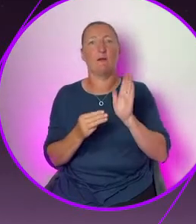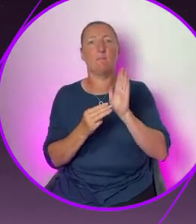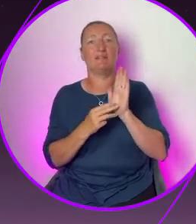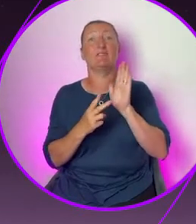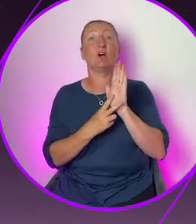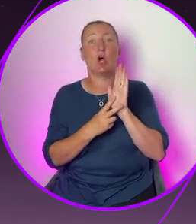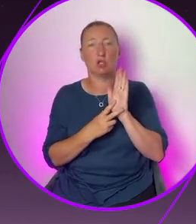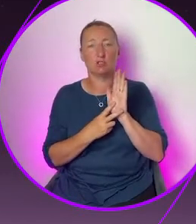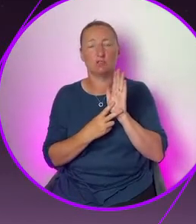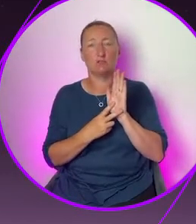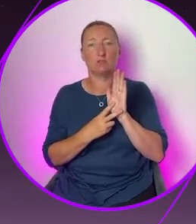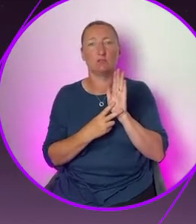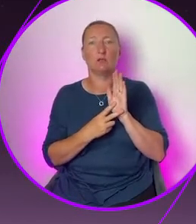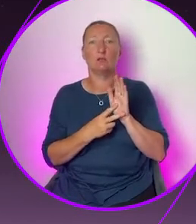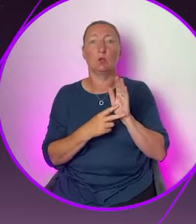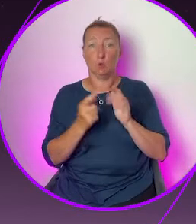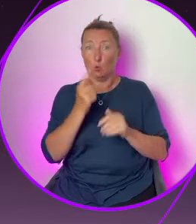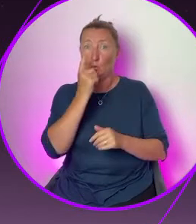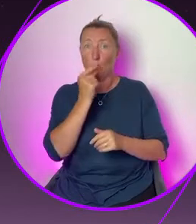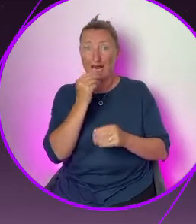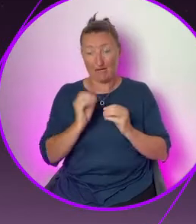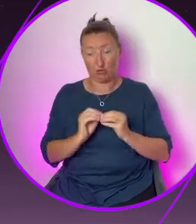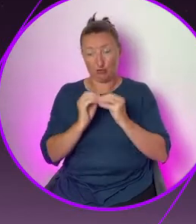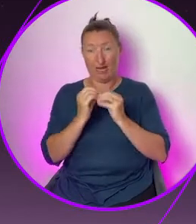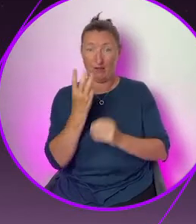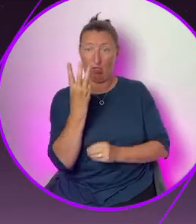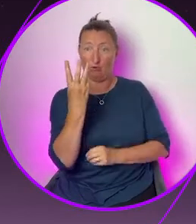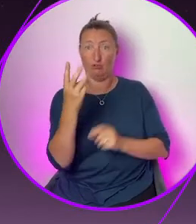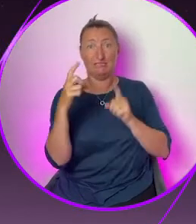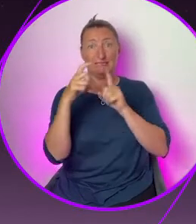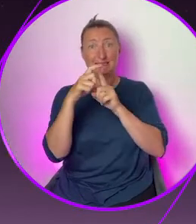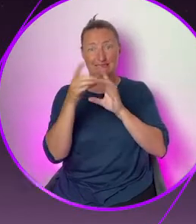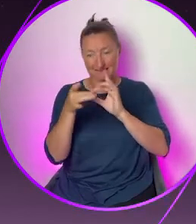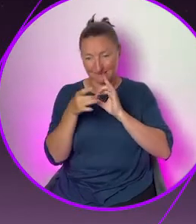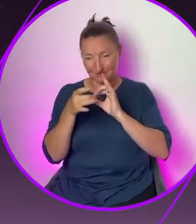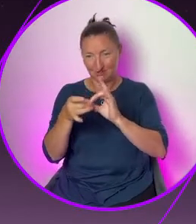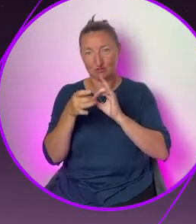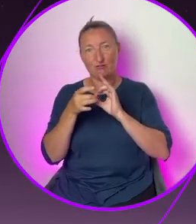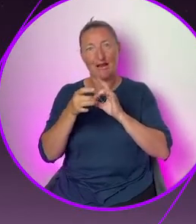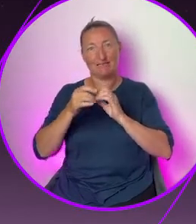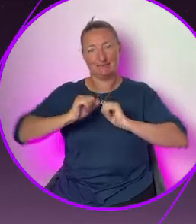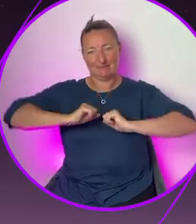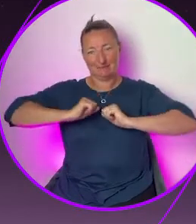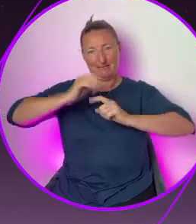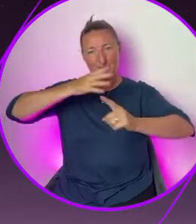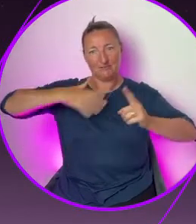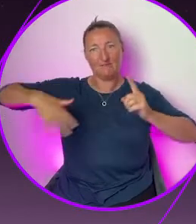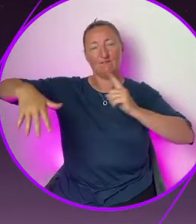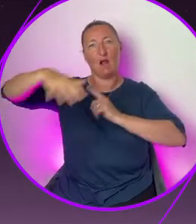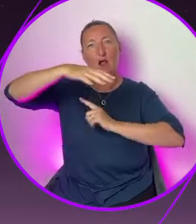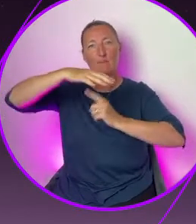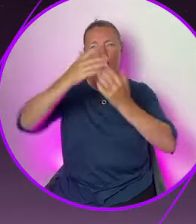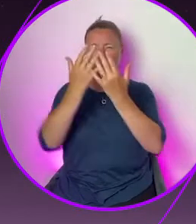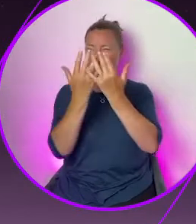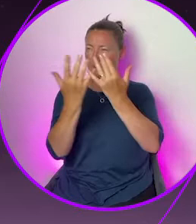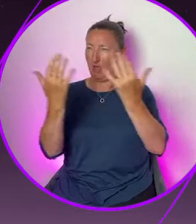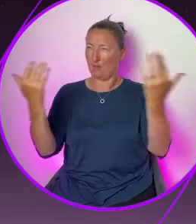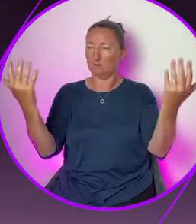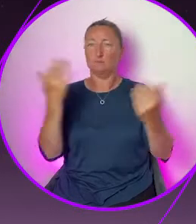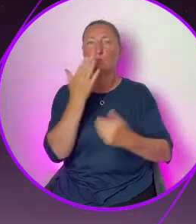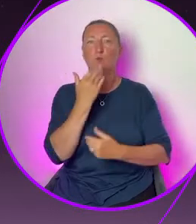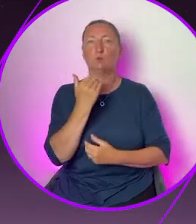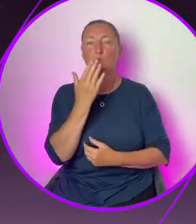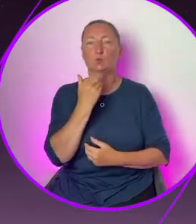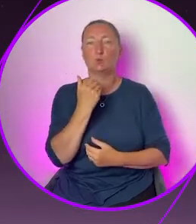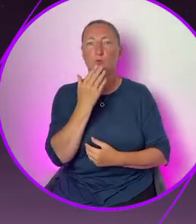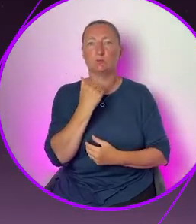the capability to create real-time 3D interactive spatial environments with multiple users and increasingly complex economies such as those that